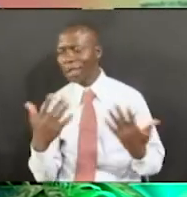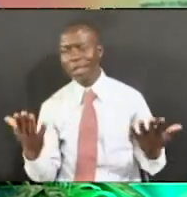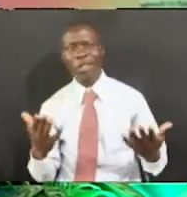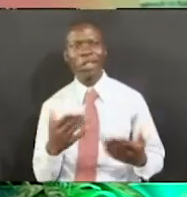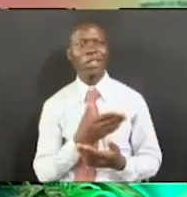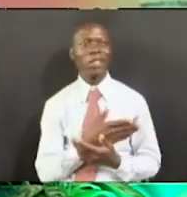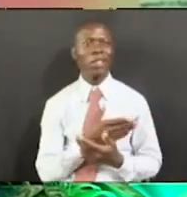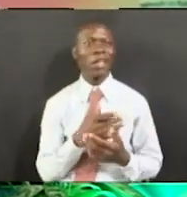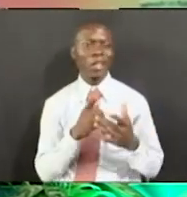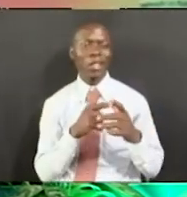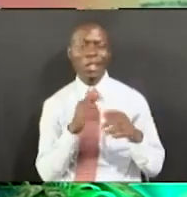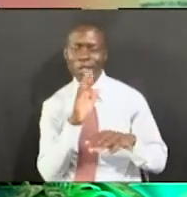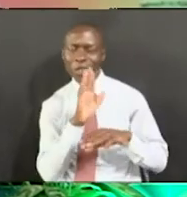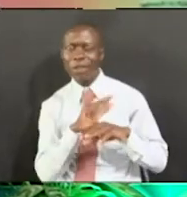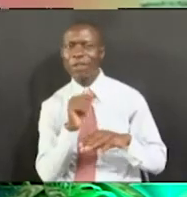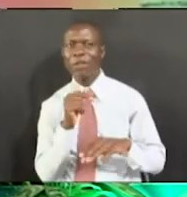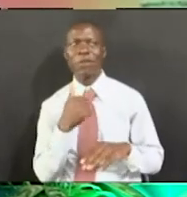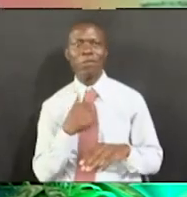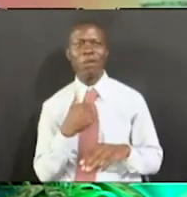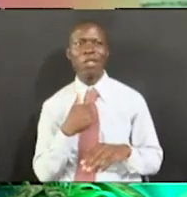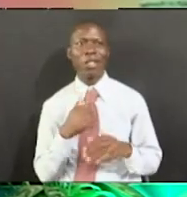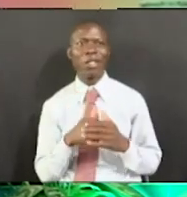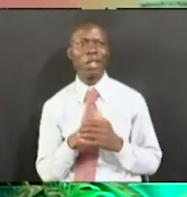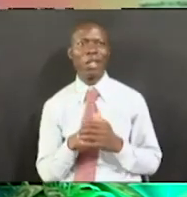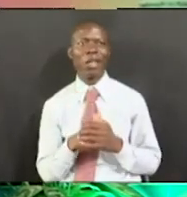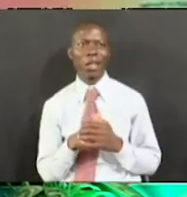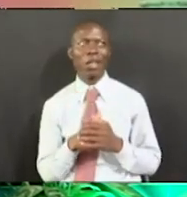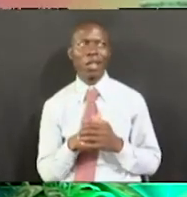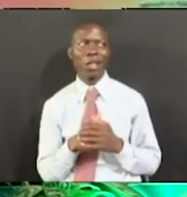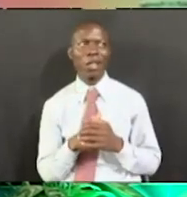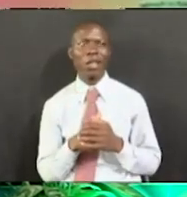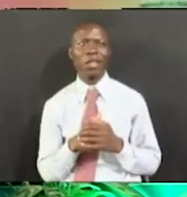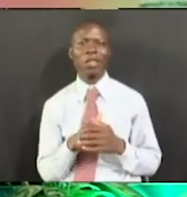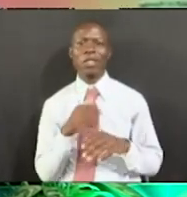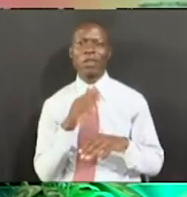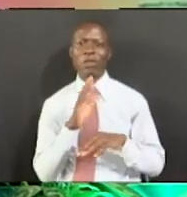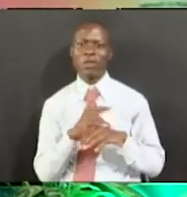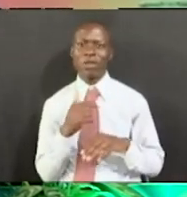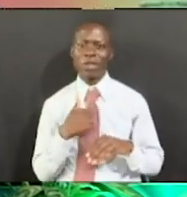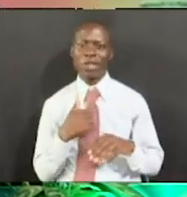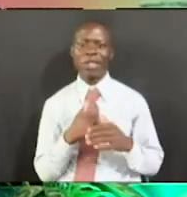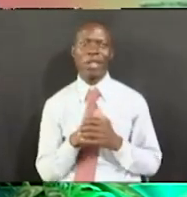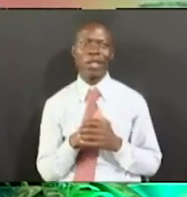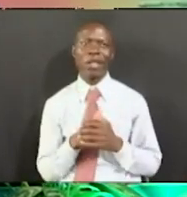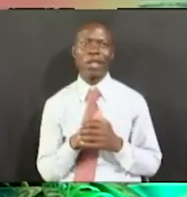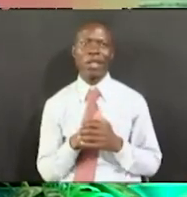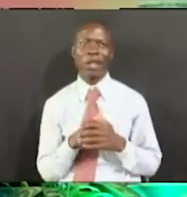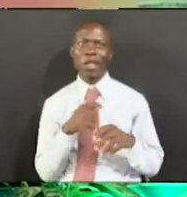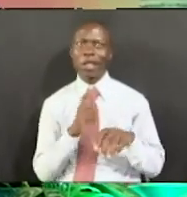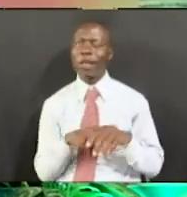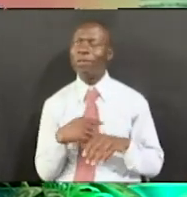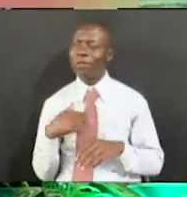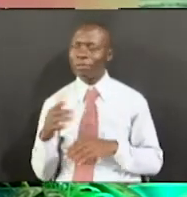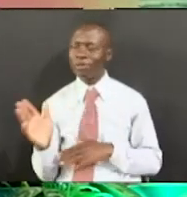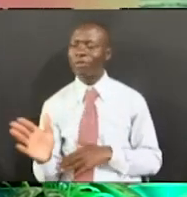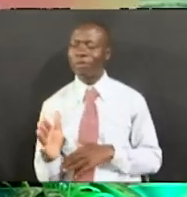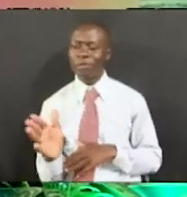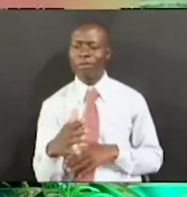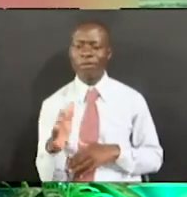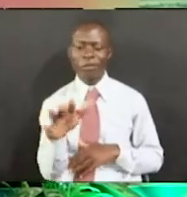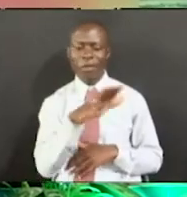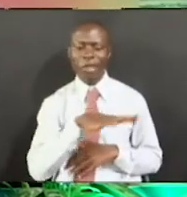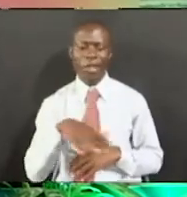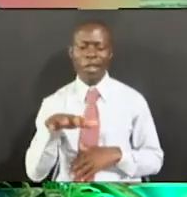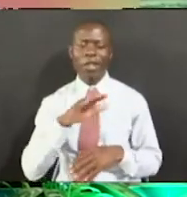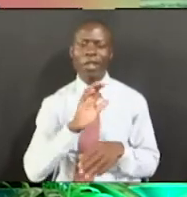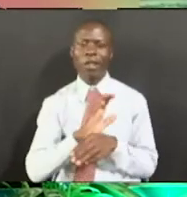And she called me Sam. And that's a beautiful name, right? Sam. So when I was cleaning the compound, she